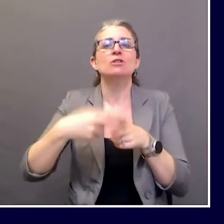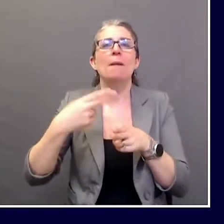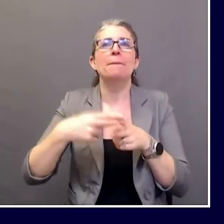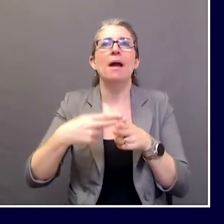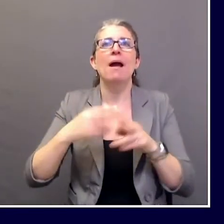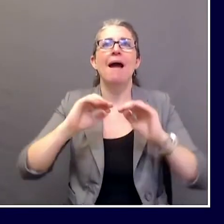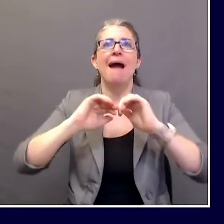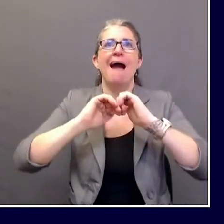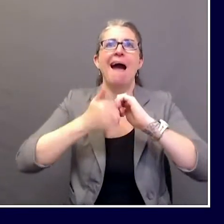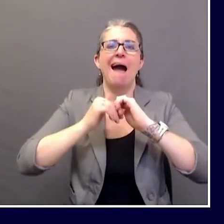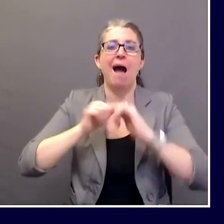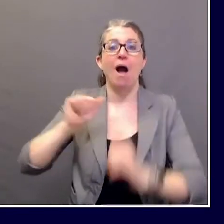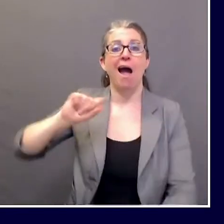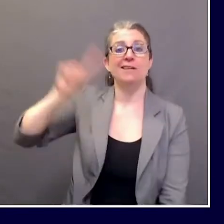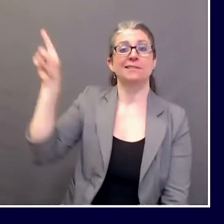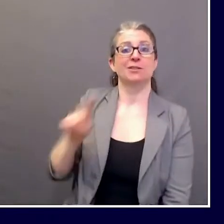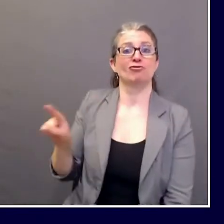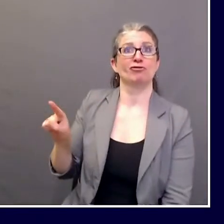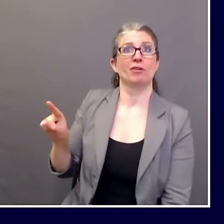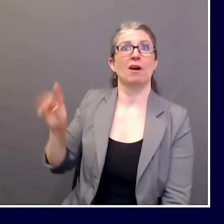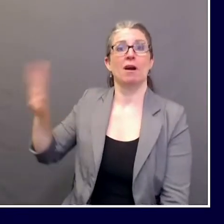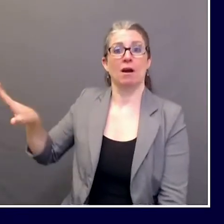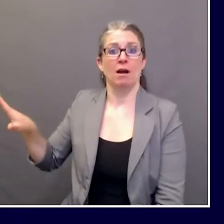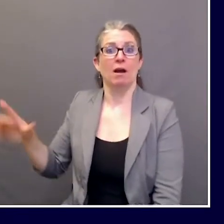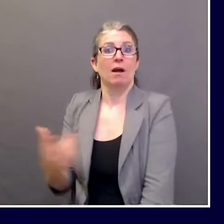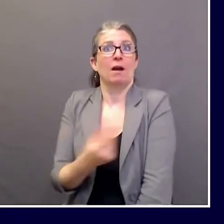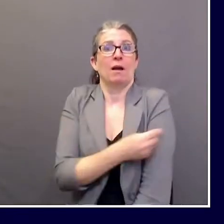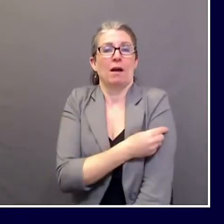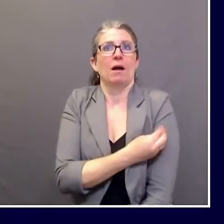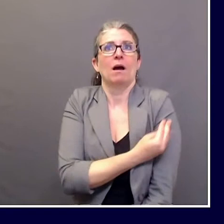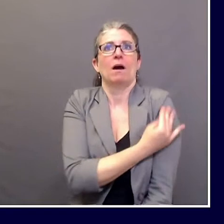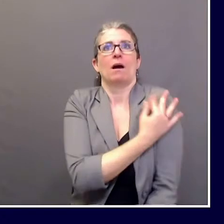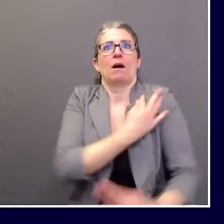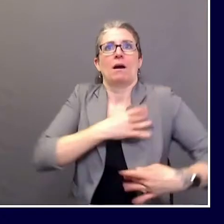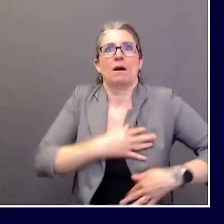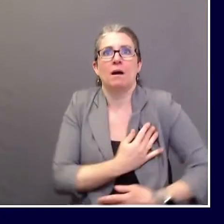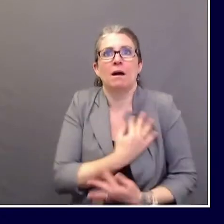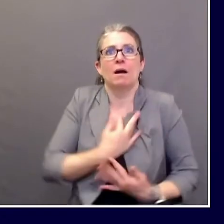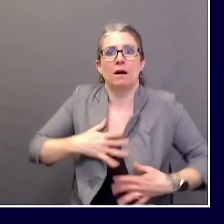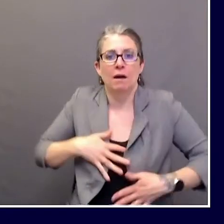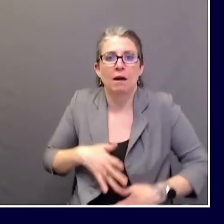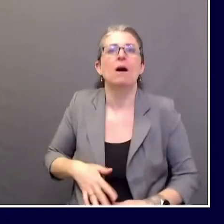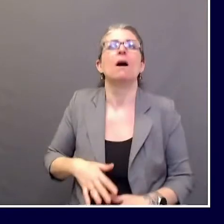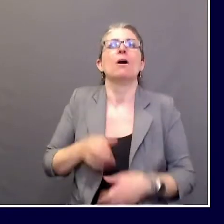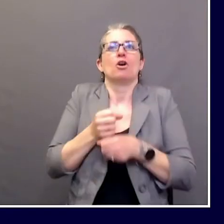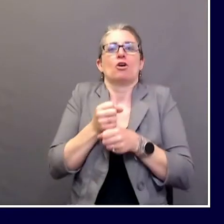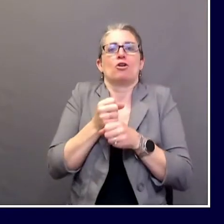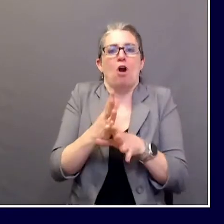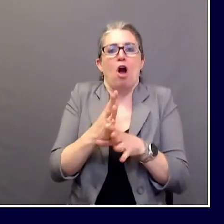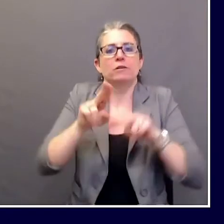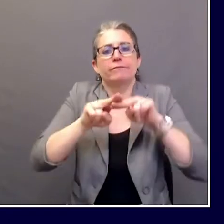platelets, which then might lead to clumping or a blood clot. But it is really too early to tell. That's one reason I'm pleased that